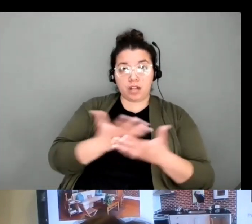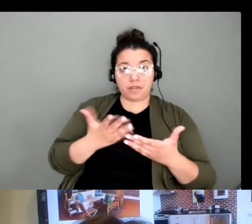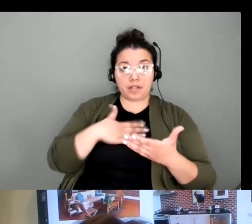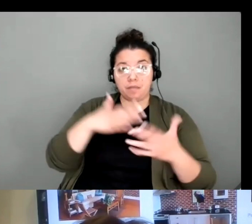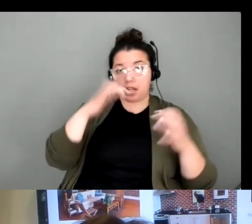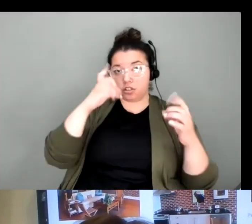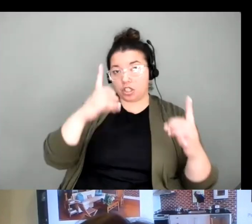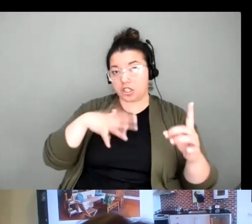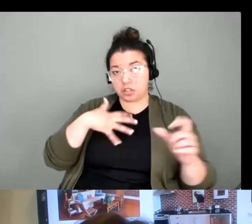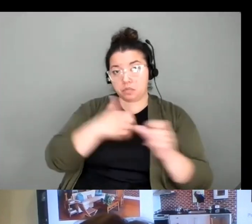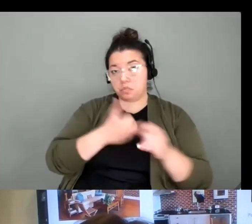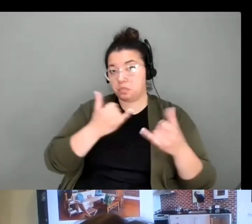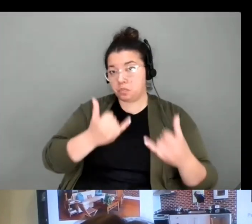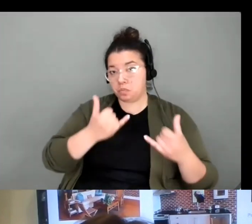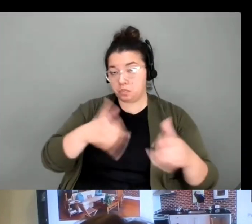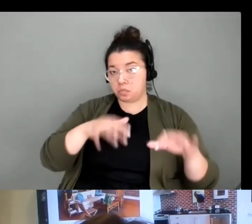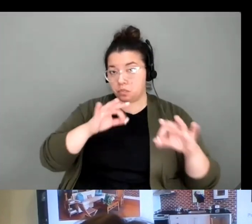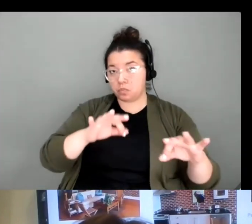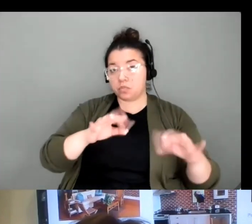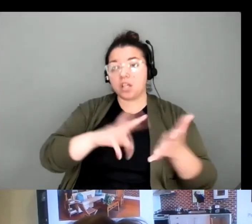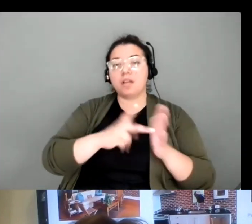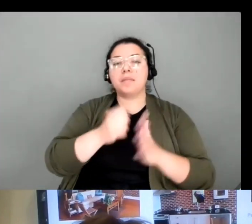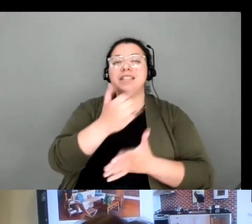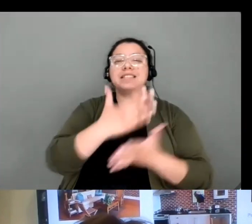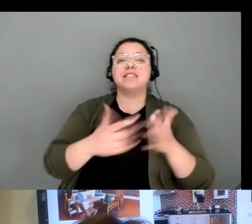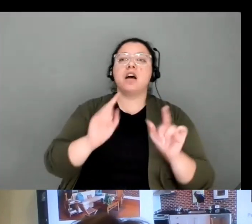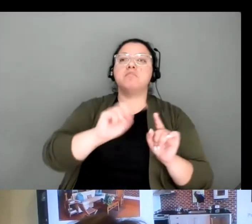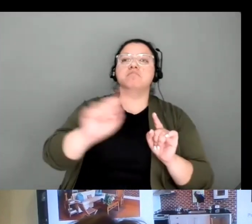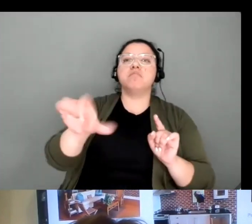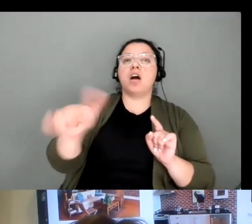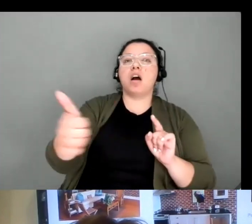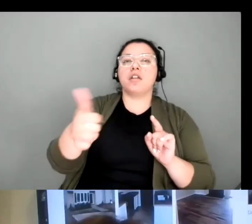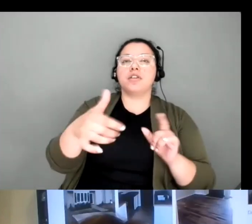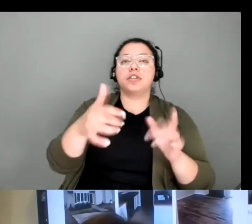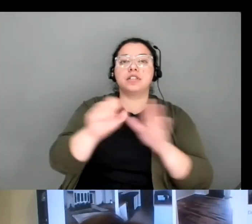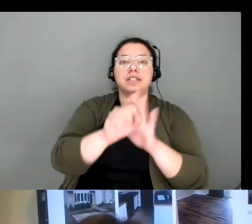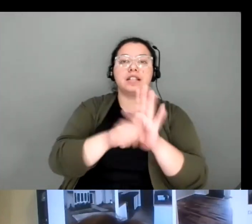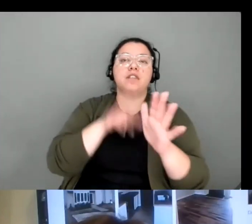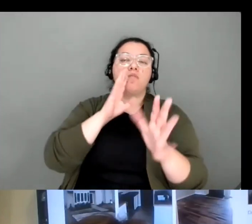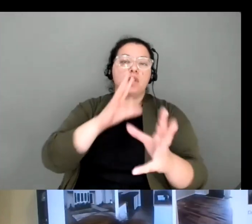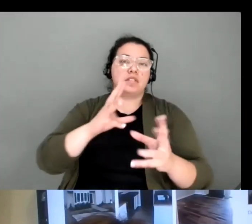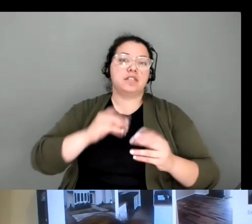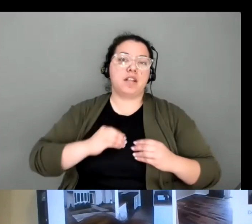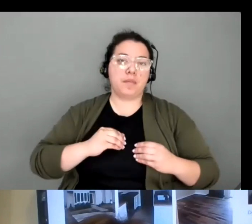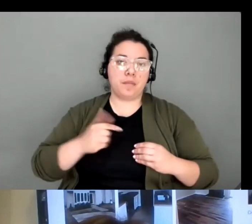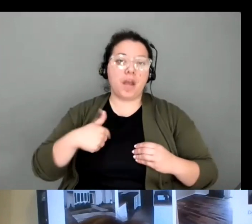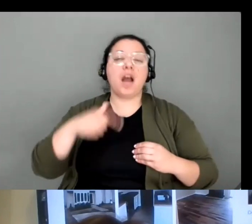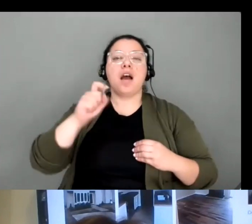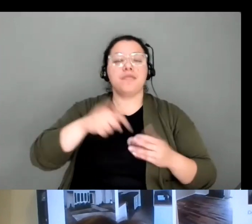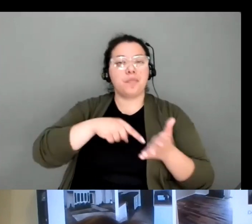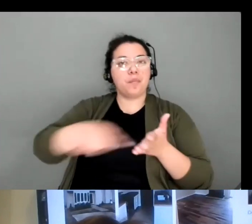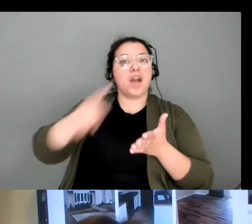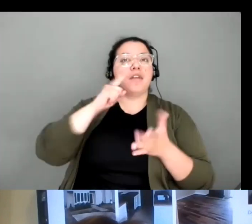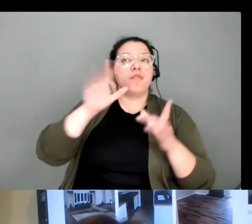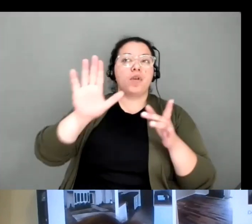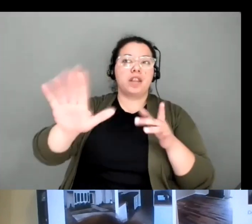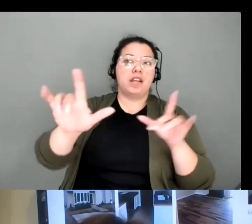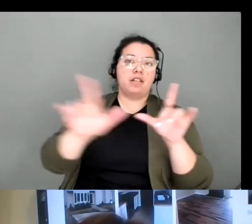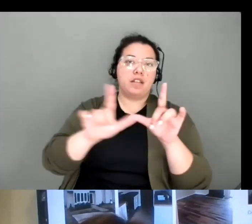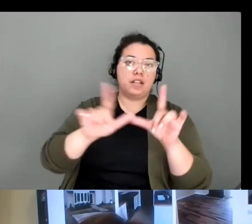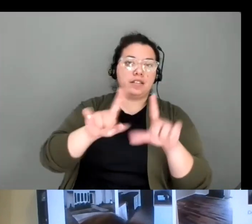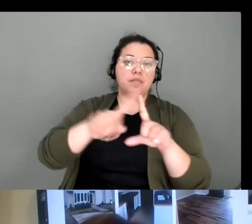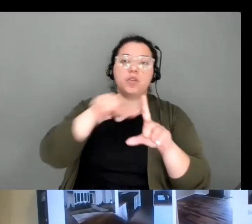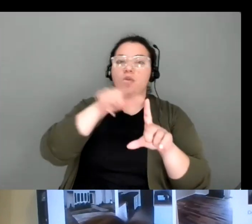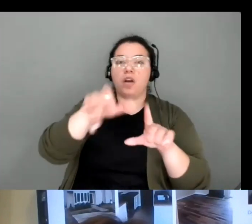date, there's a couple of different states where it's reciprocated. All I have to do is pay for the licensing. In